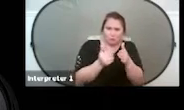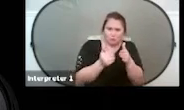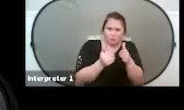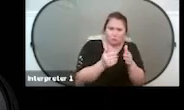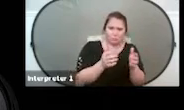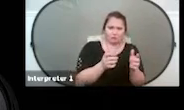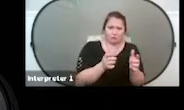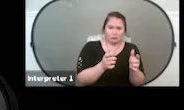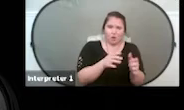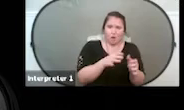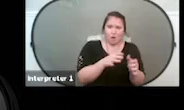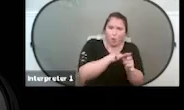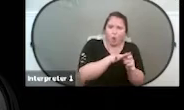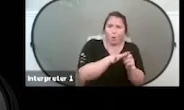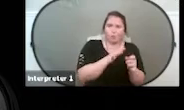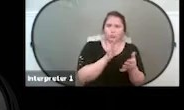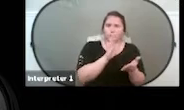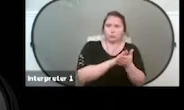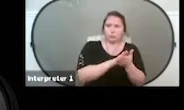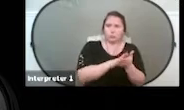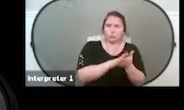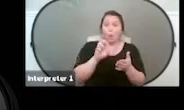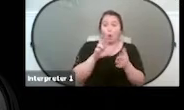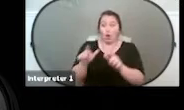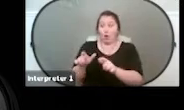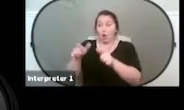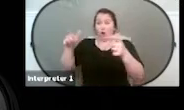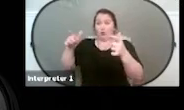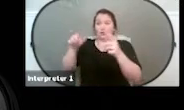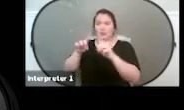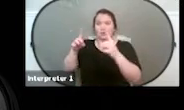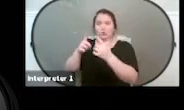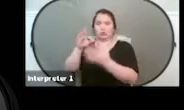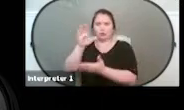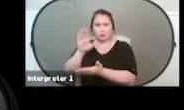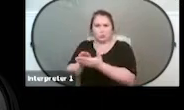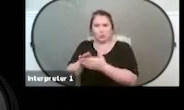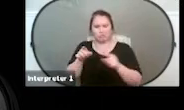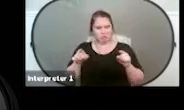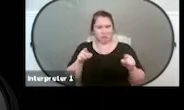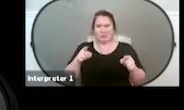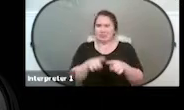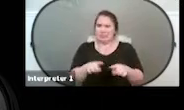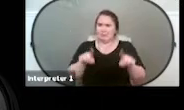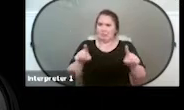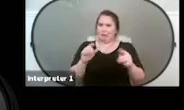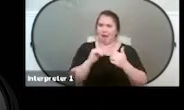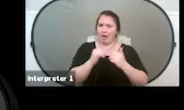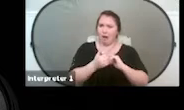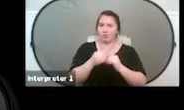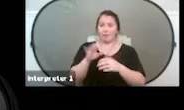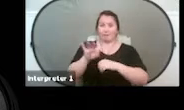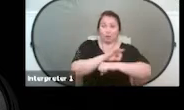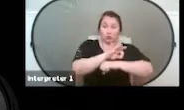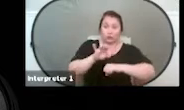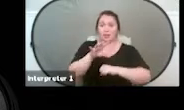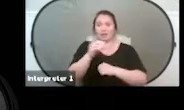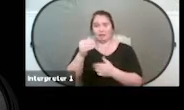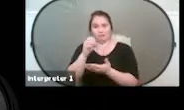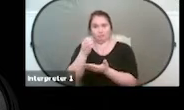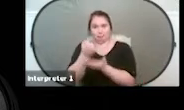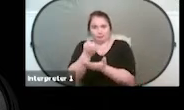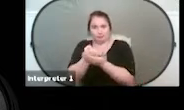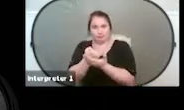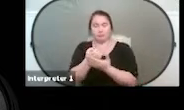a larger district school, sort of both functionally and economically. And then you also talk